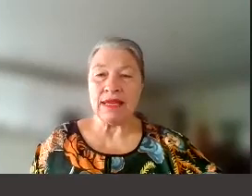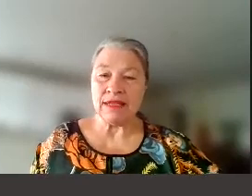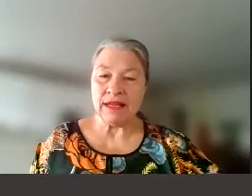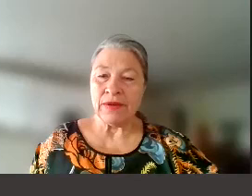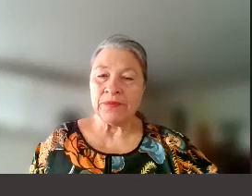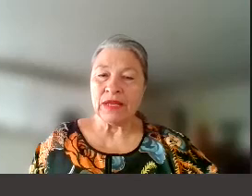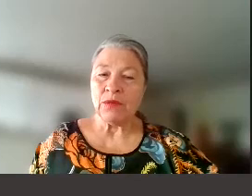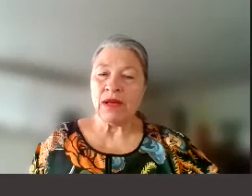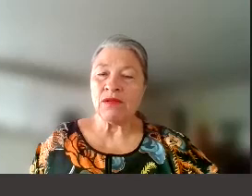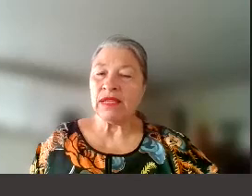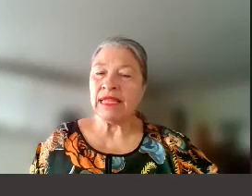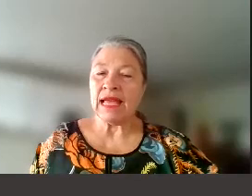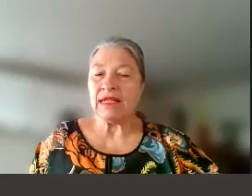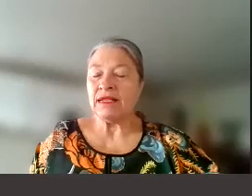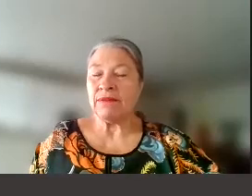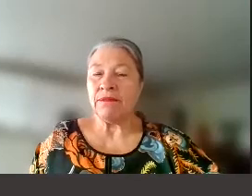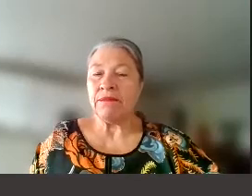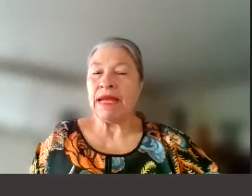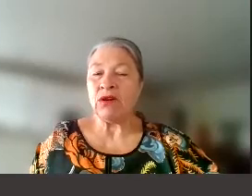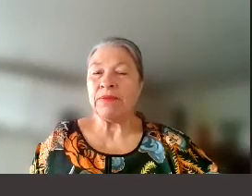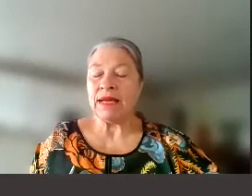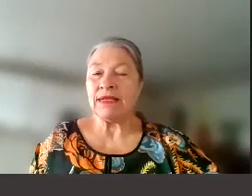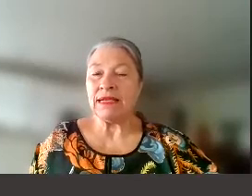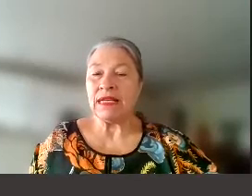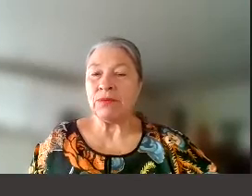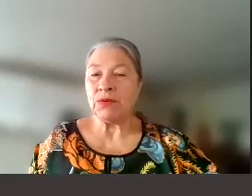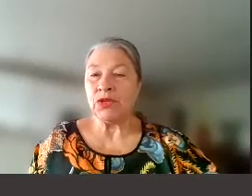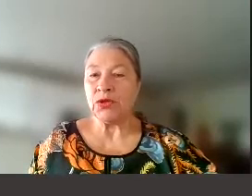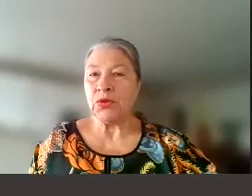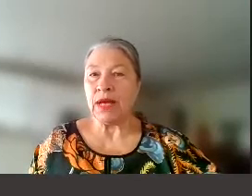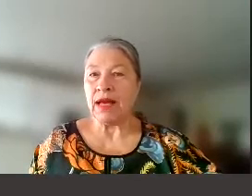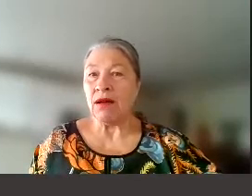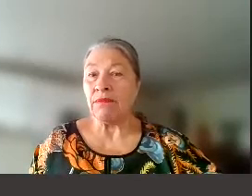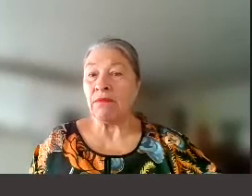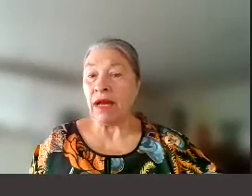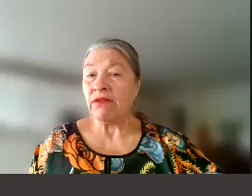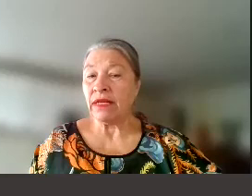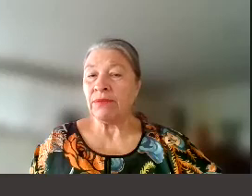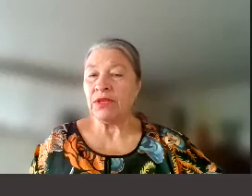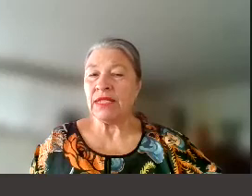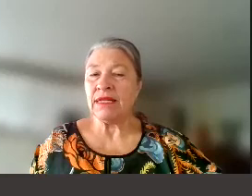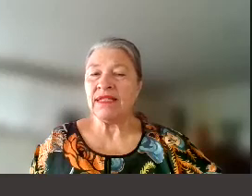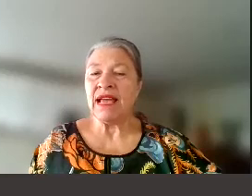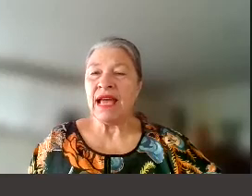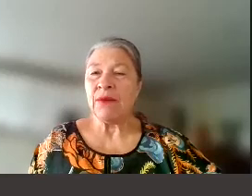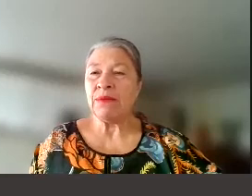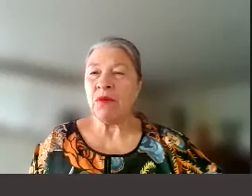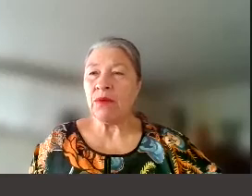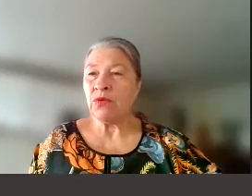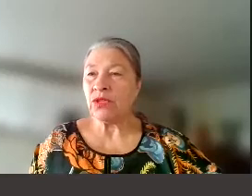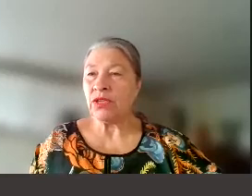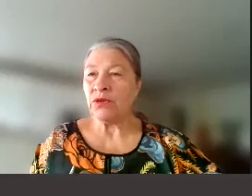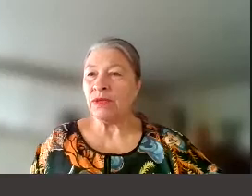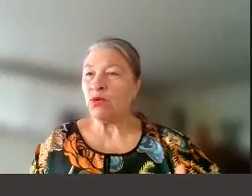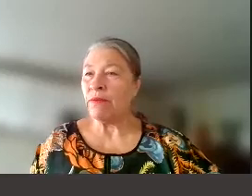right, mate. Well, that may not be understandable to our migrant communities, and we